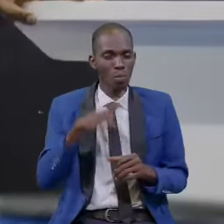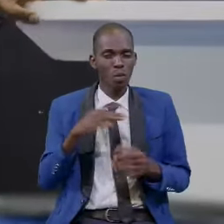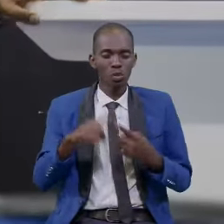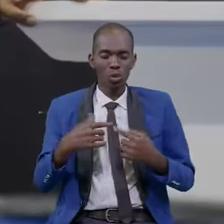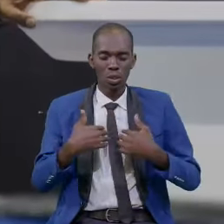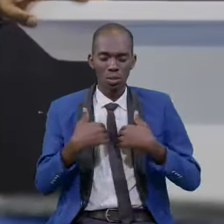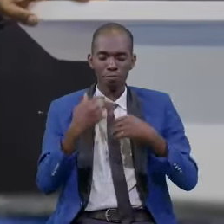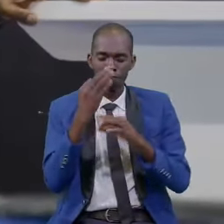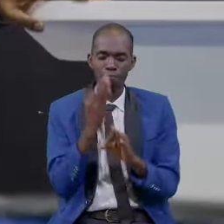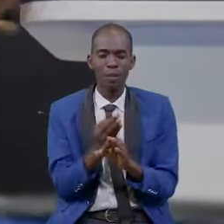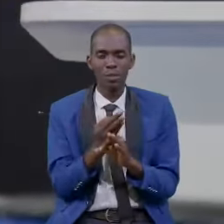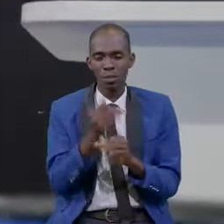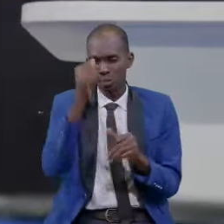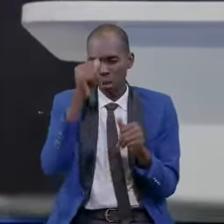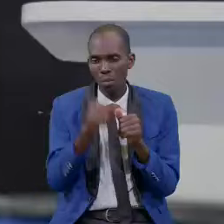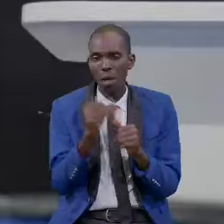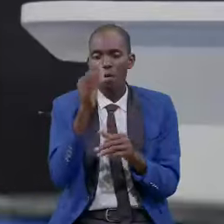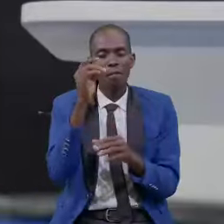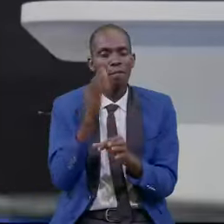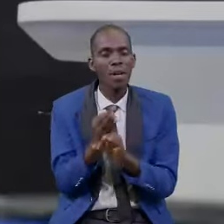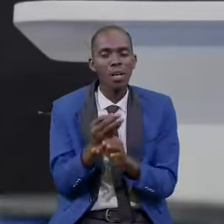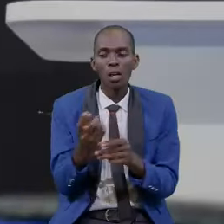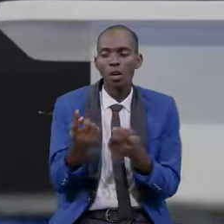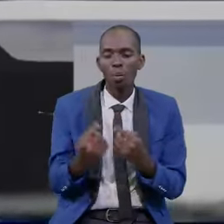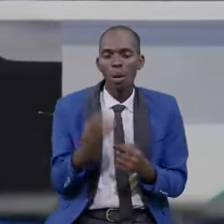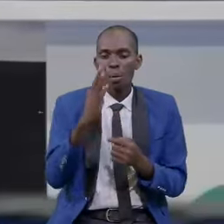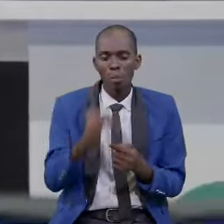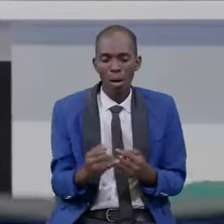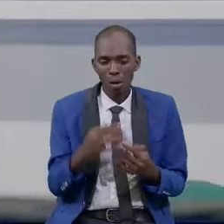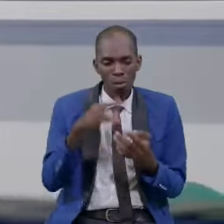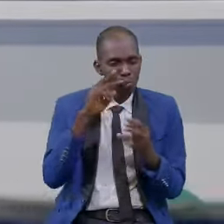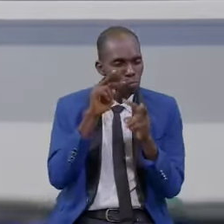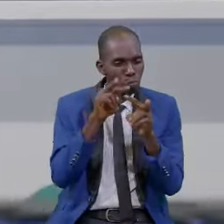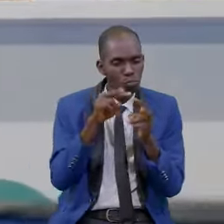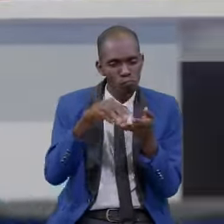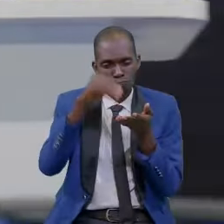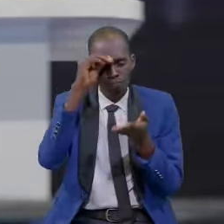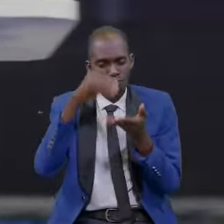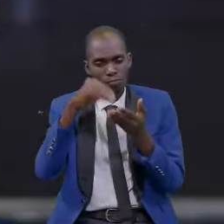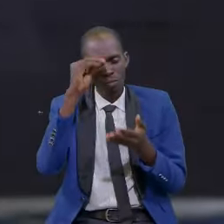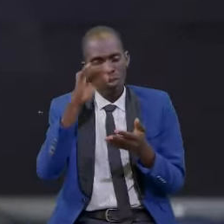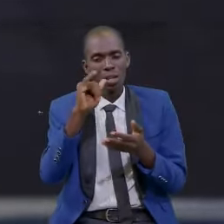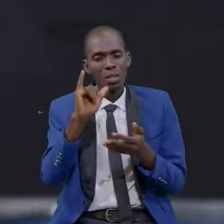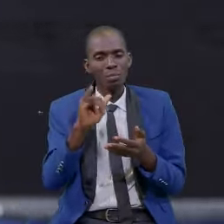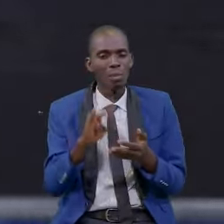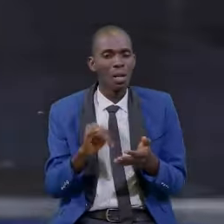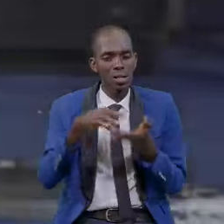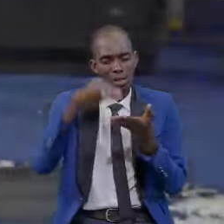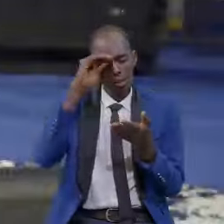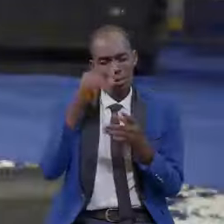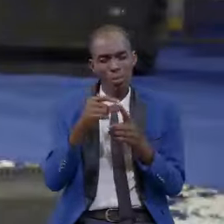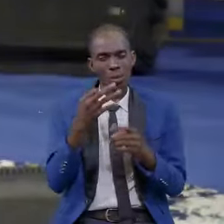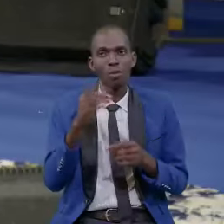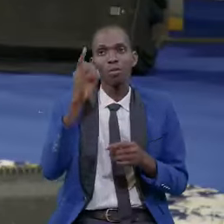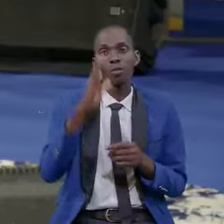cometh by hearing, and hearing by the word of God. She heard of